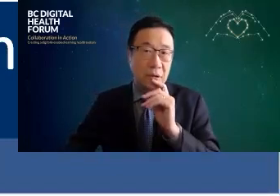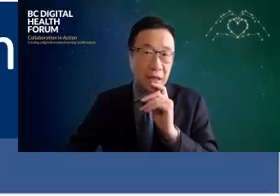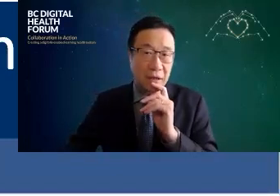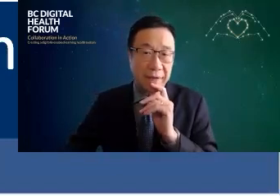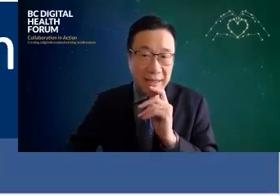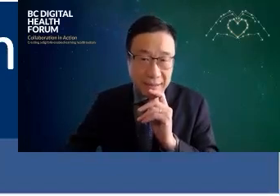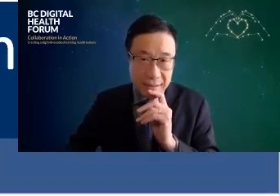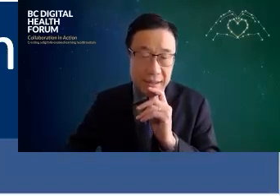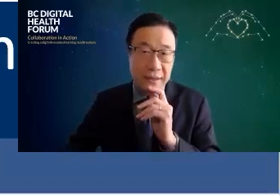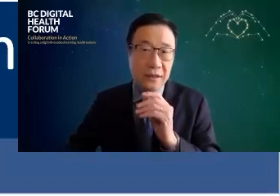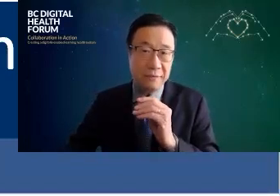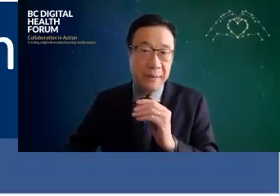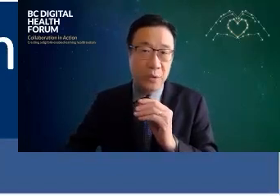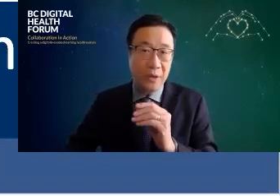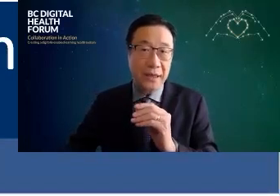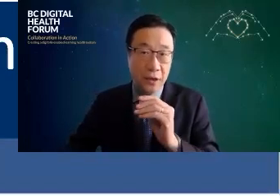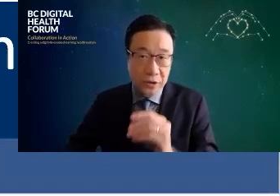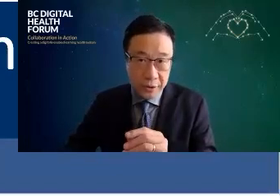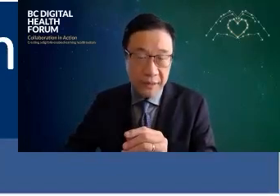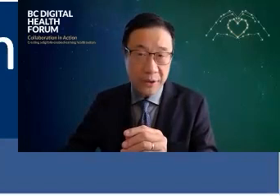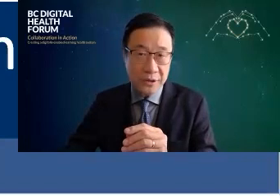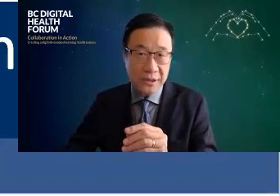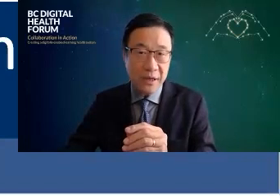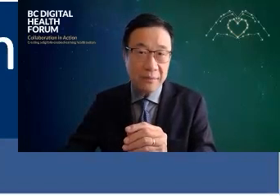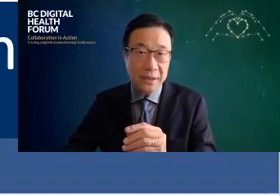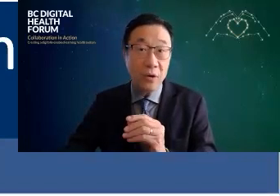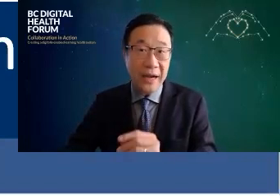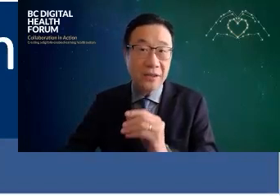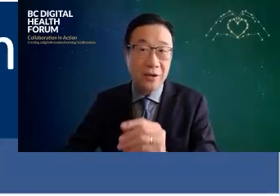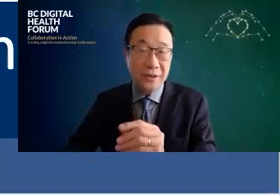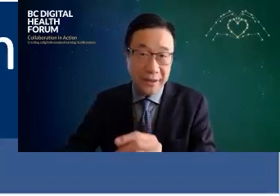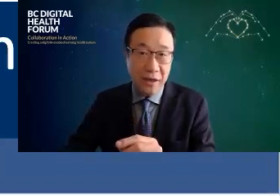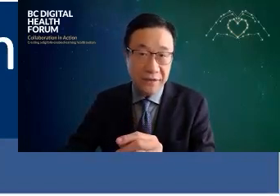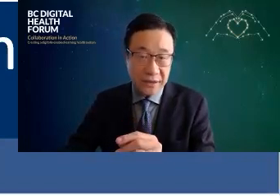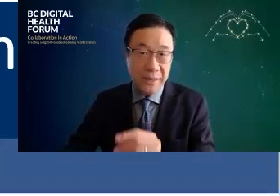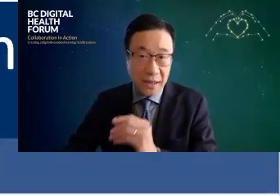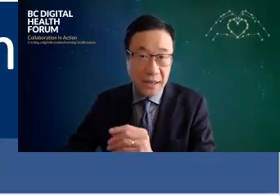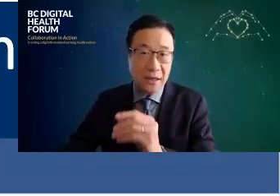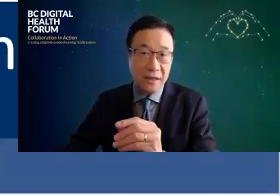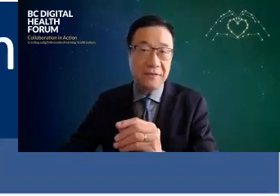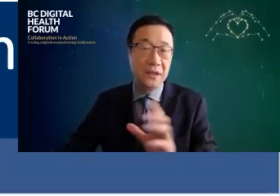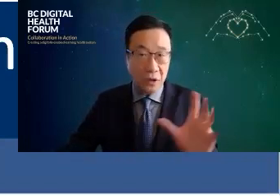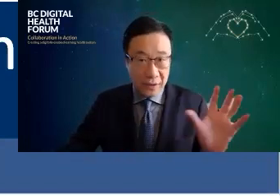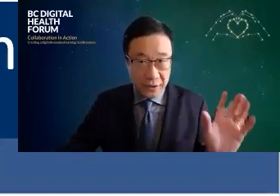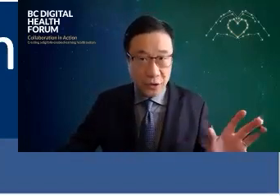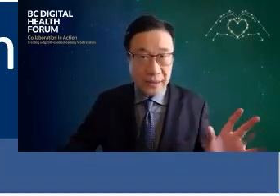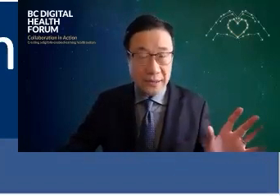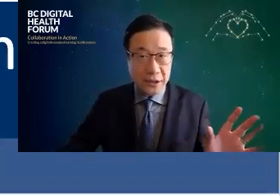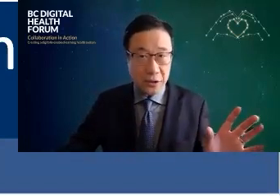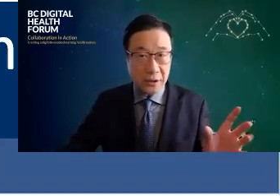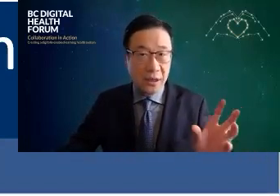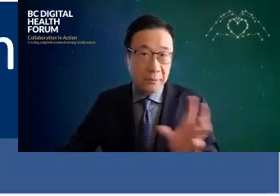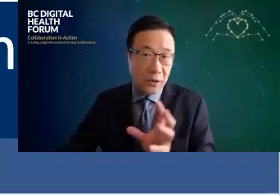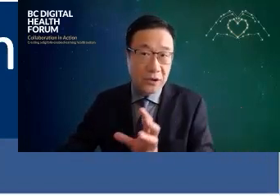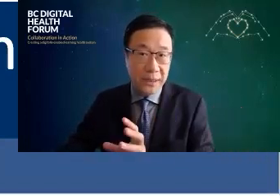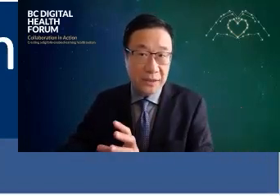Two, a lot of hesitancy of people wanting to go to emergency department or actually go into the office because of not only social